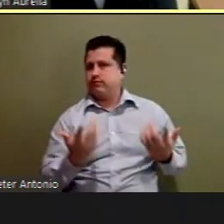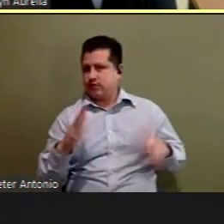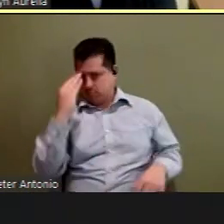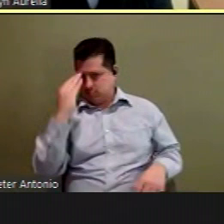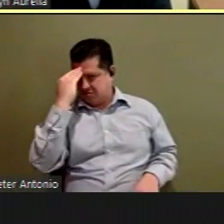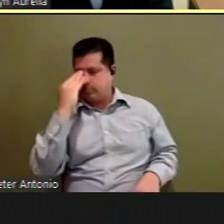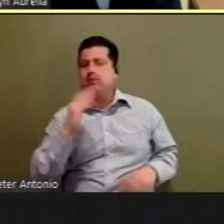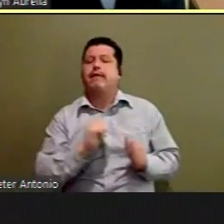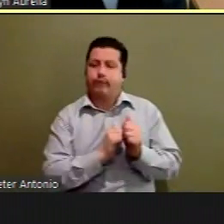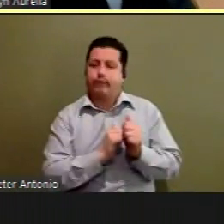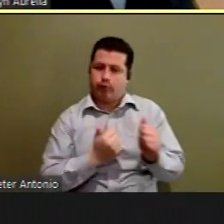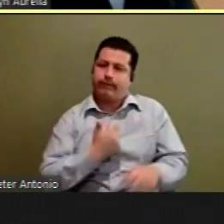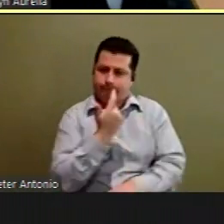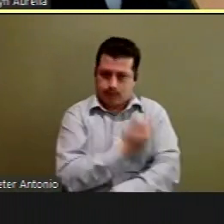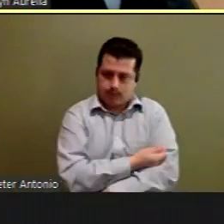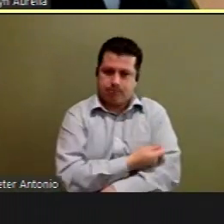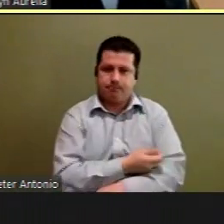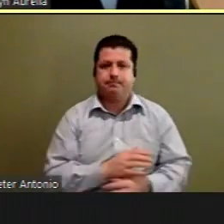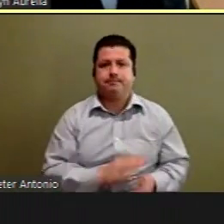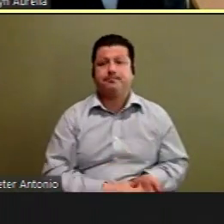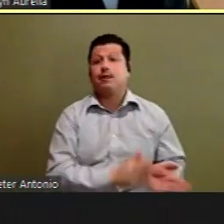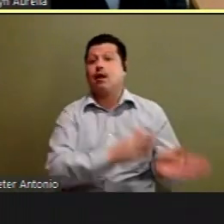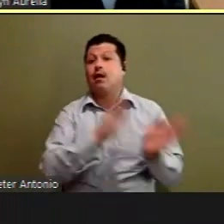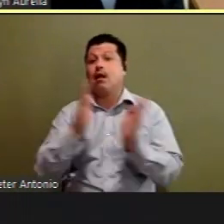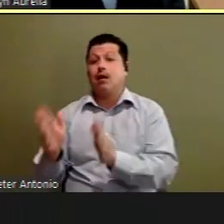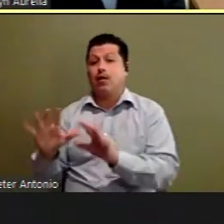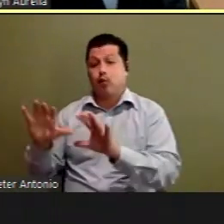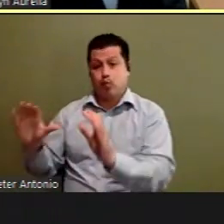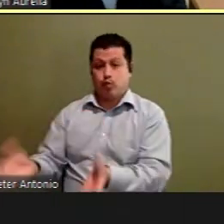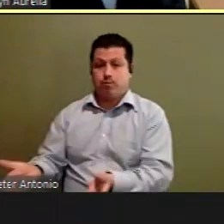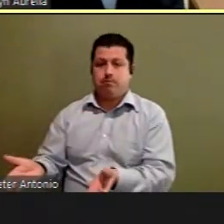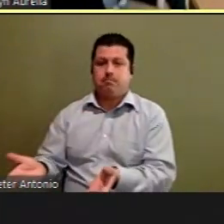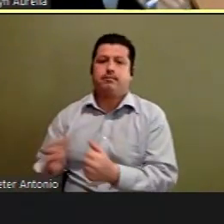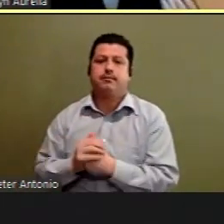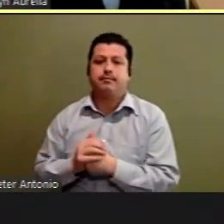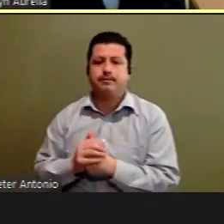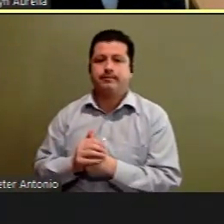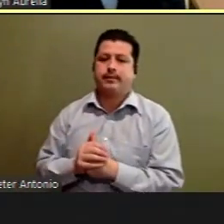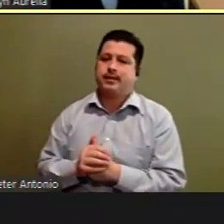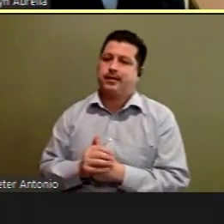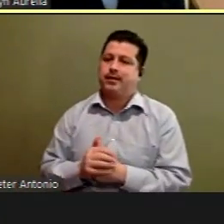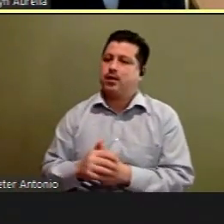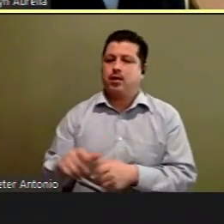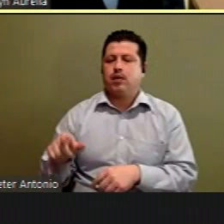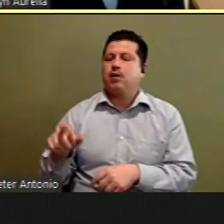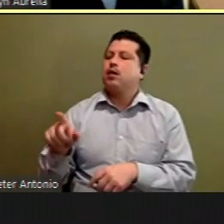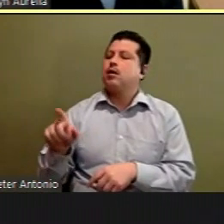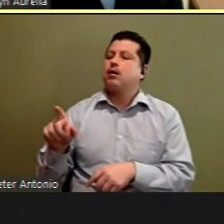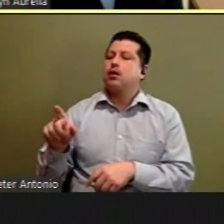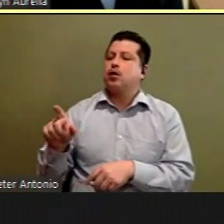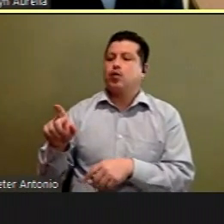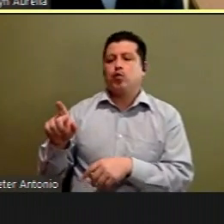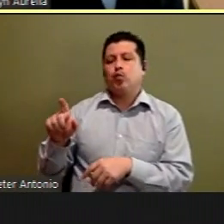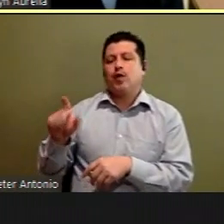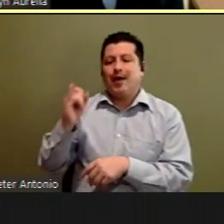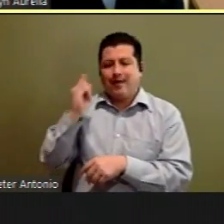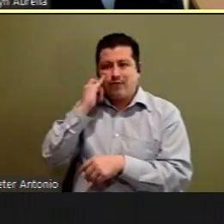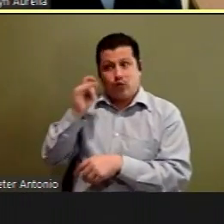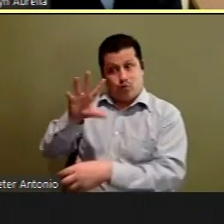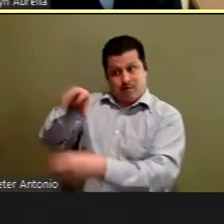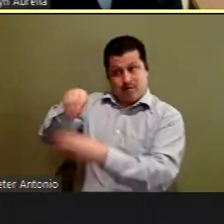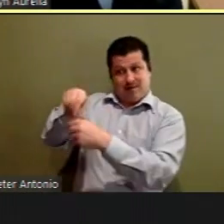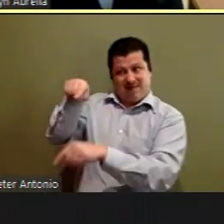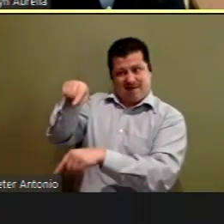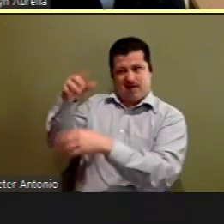this category on the other side are not precluded from getting the vaccination. You just need to talk to your healthcare provider about it before you